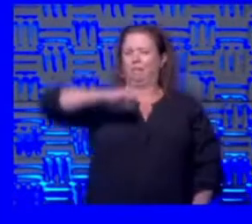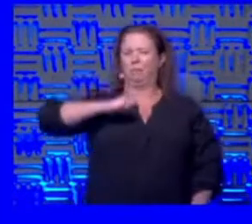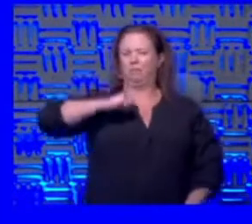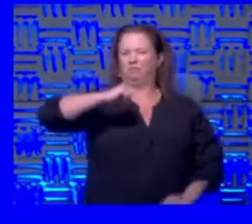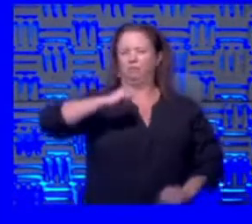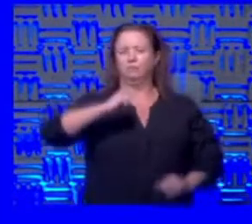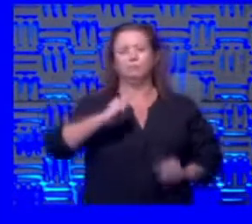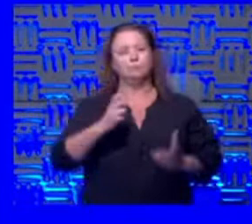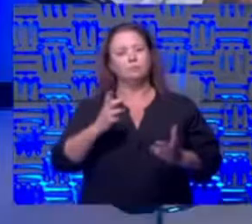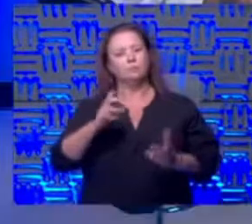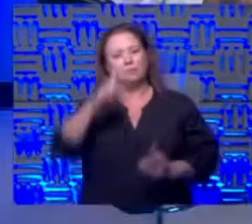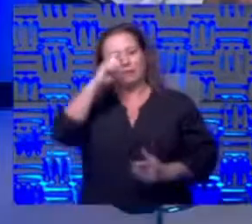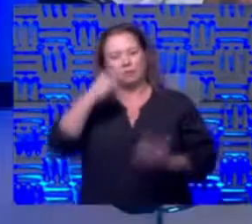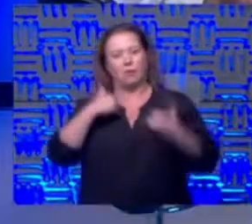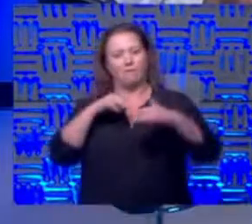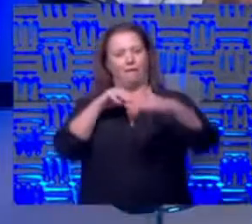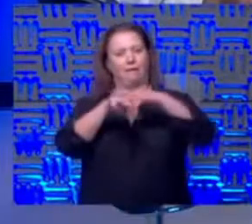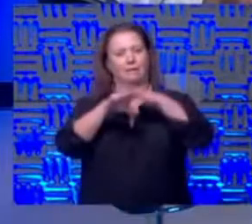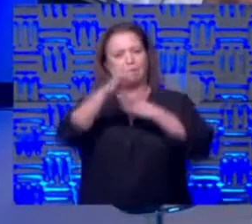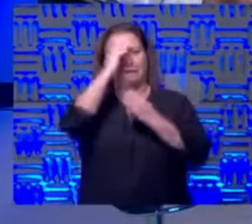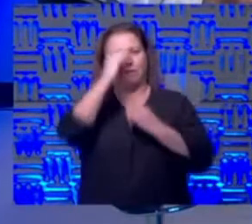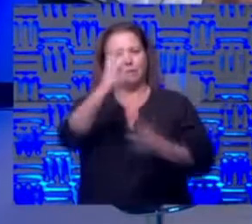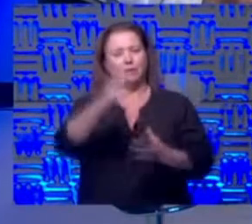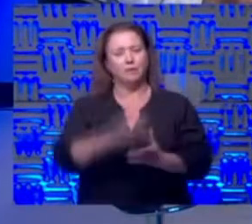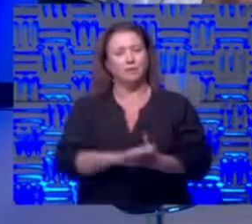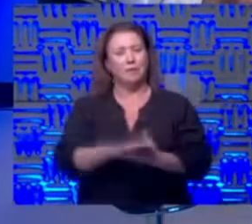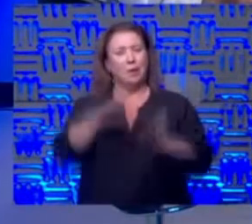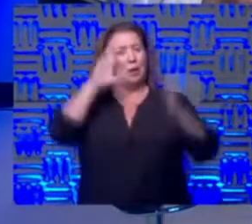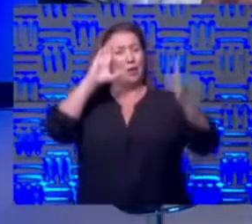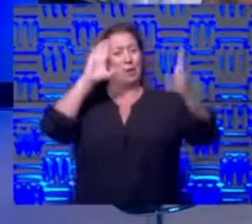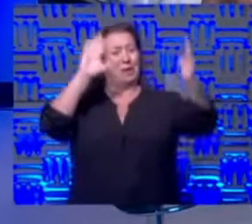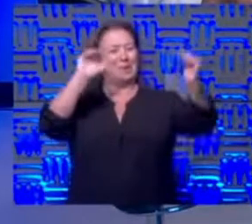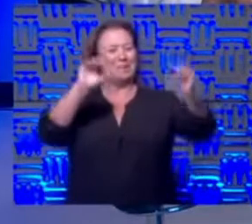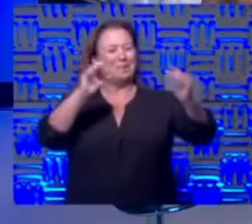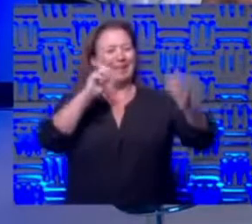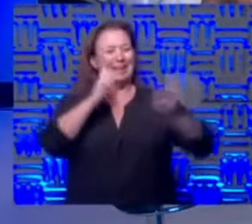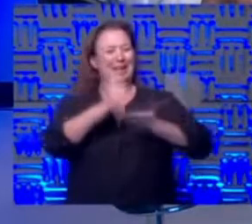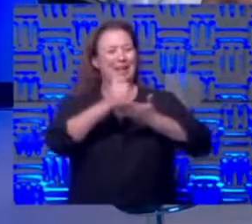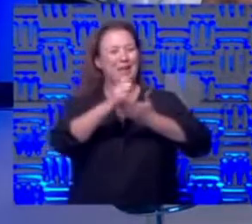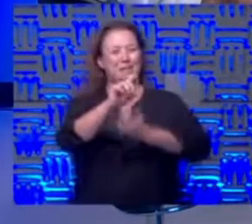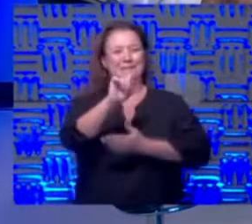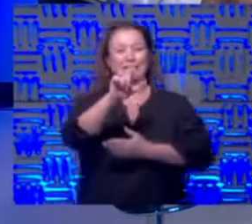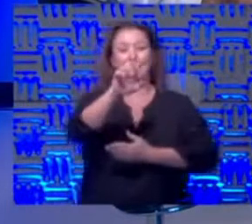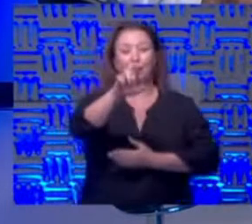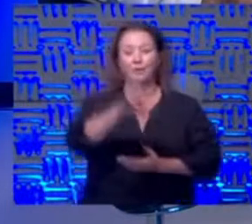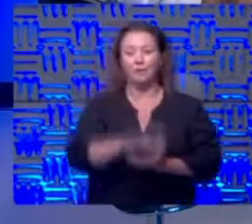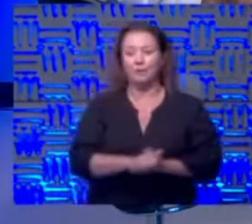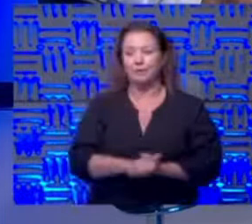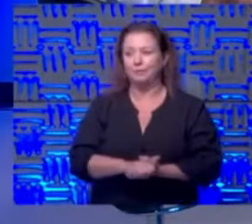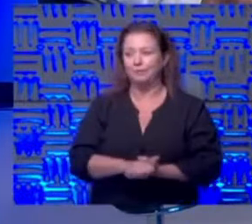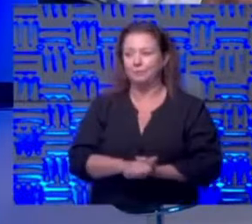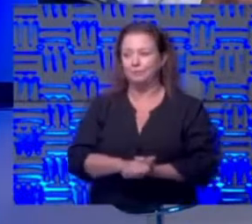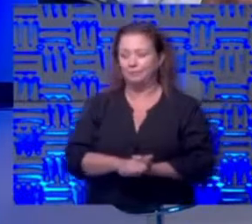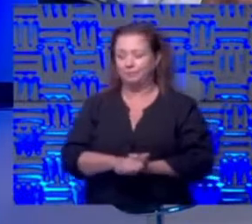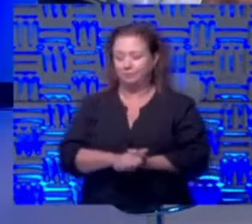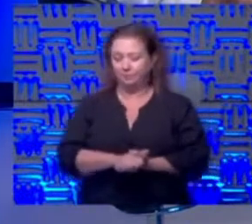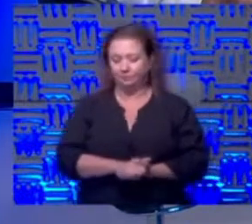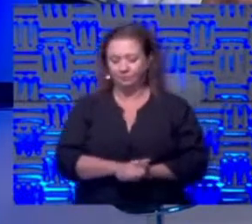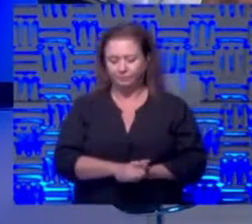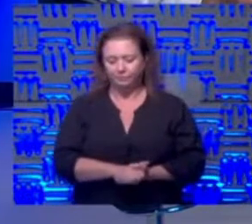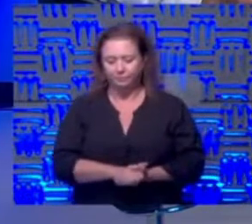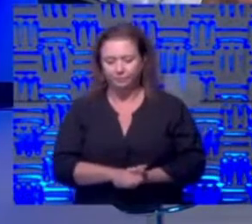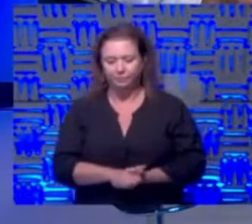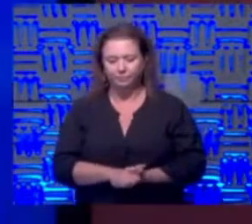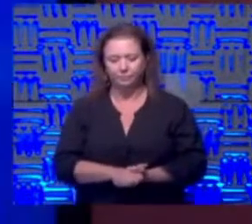at this point in time. Yeah. Okay, well, we hope that helps you win your Facebook war. Thanks, Taylor.